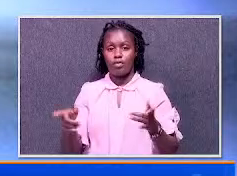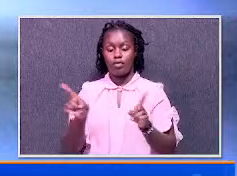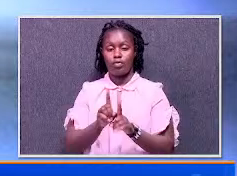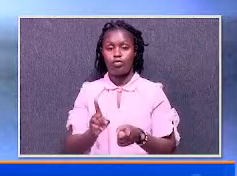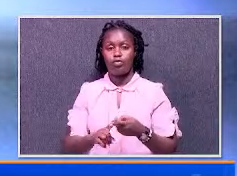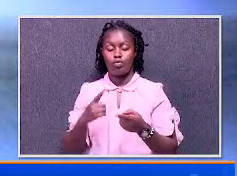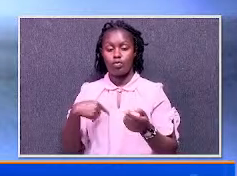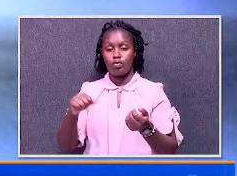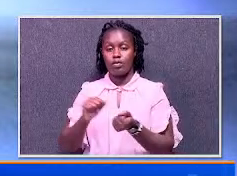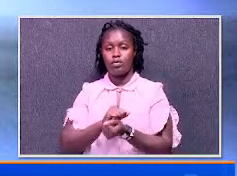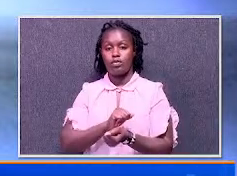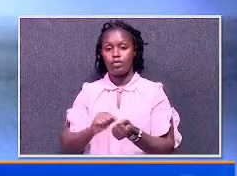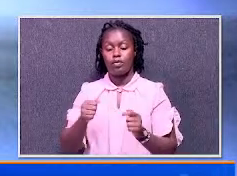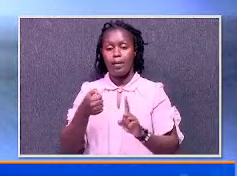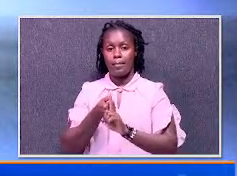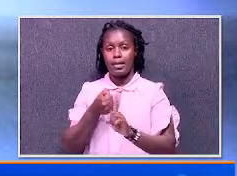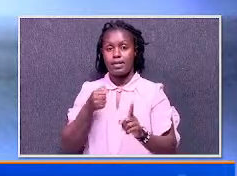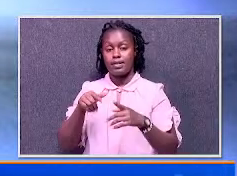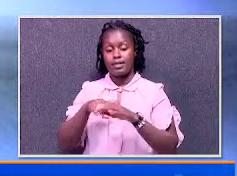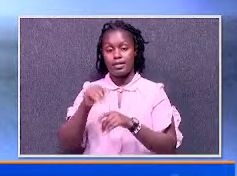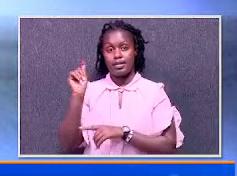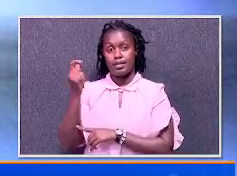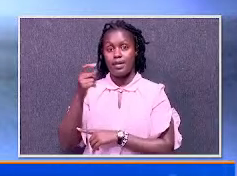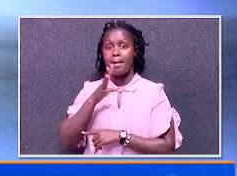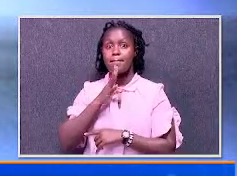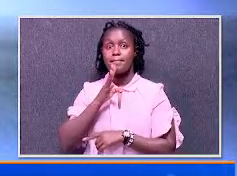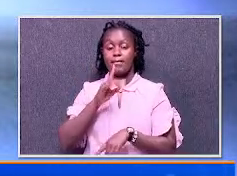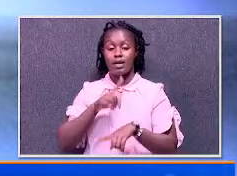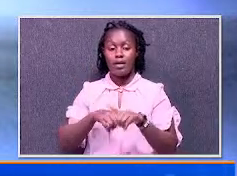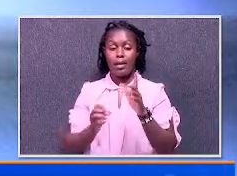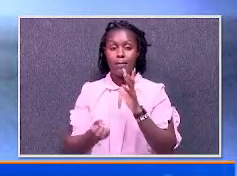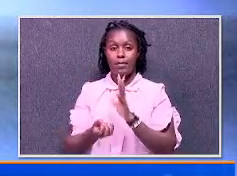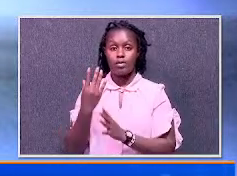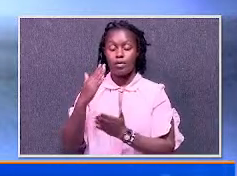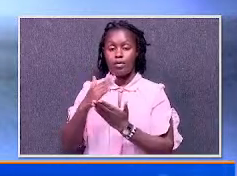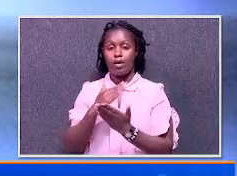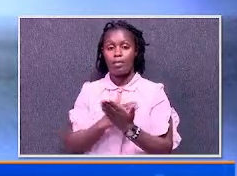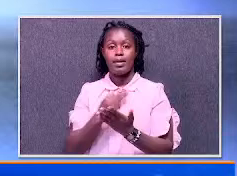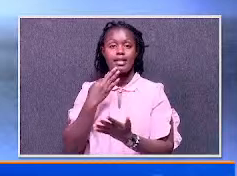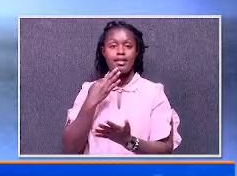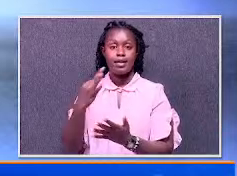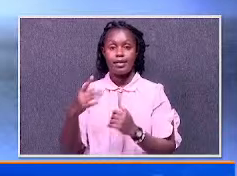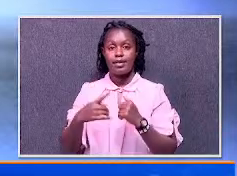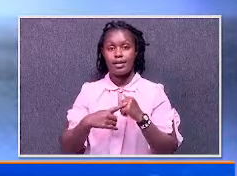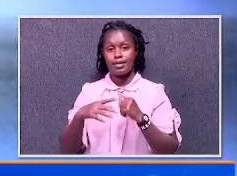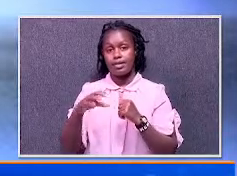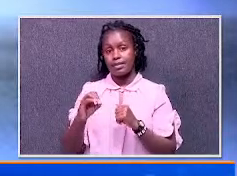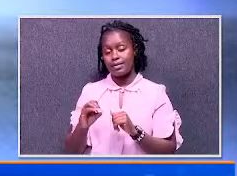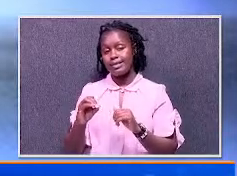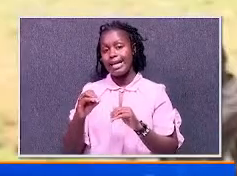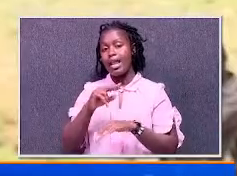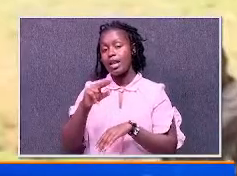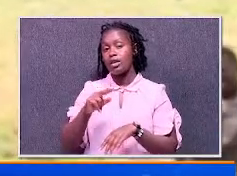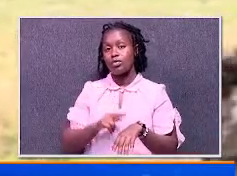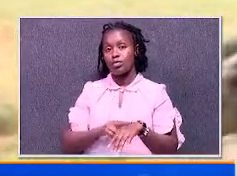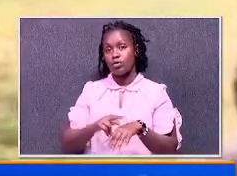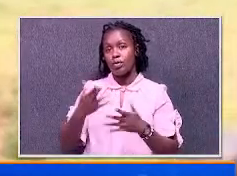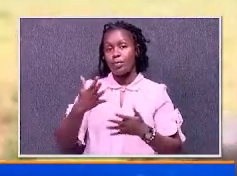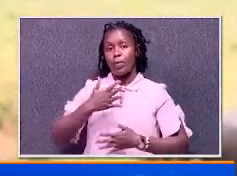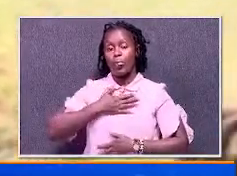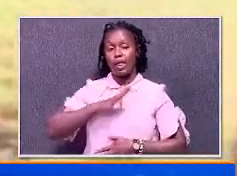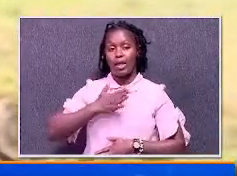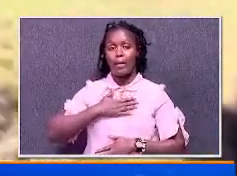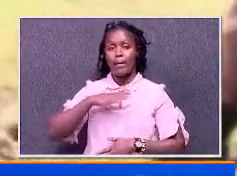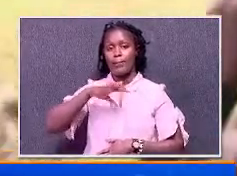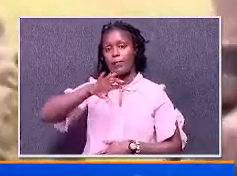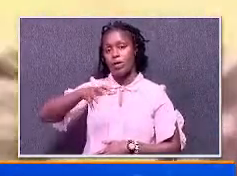flush banditry menace in Kenya. Speaking while launching a training program for 360 National Police Reserves in Samburu County,